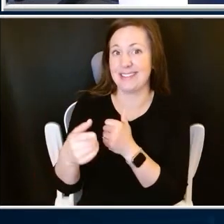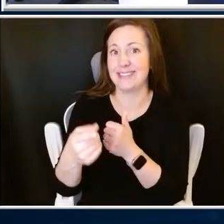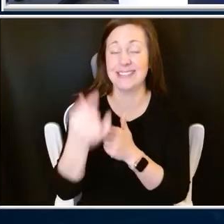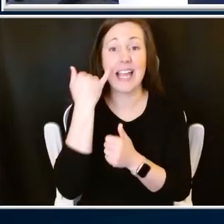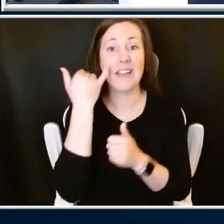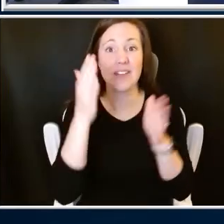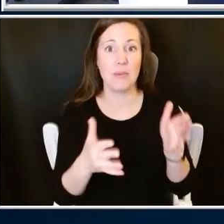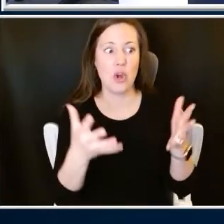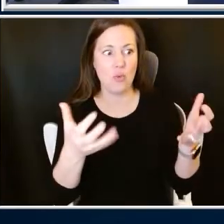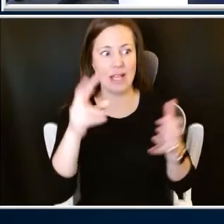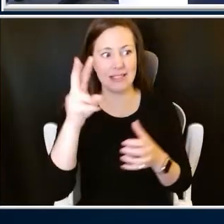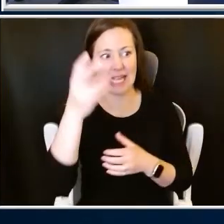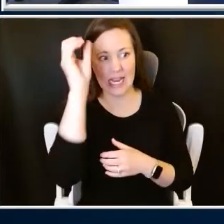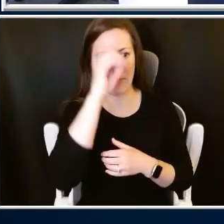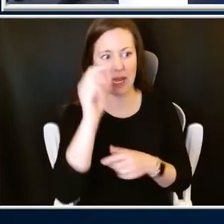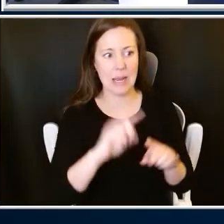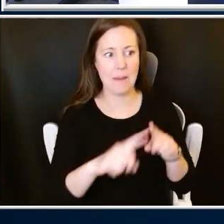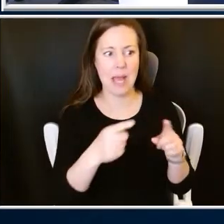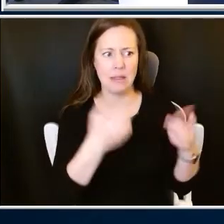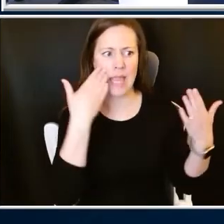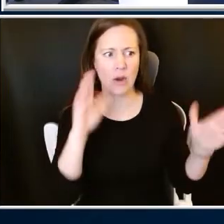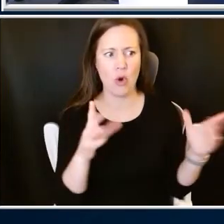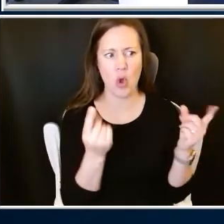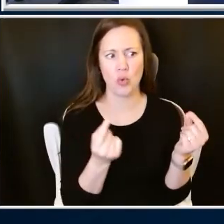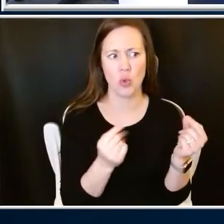might not know how to go about doing it?